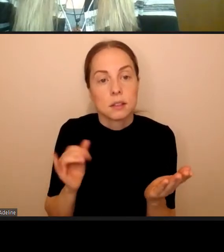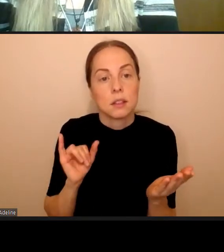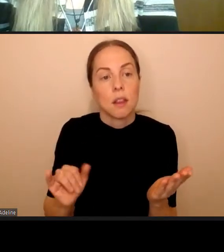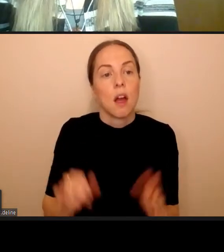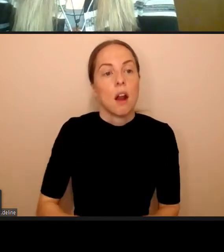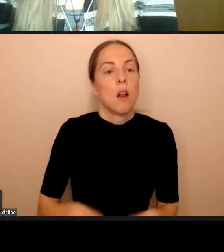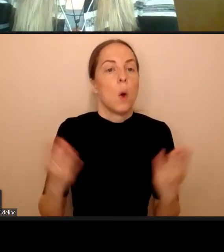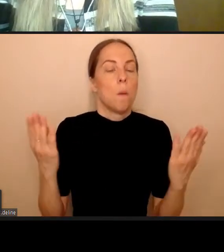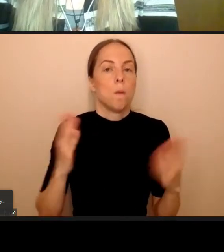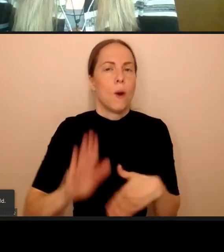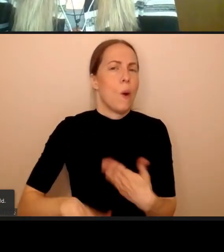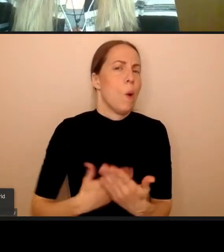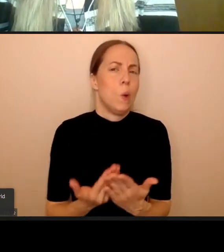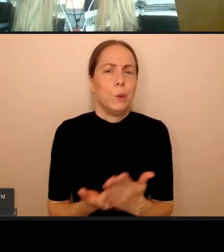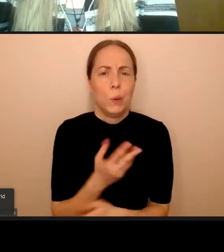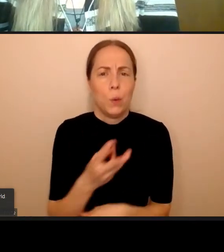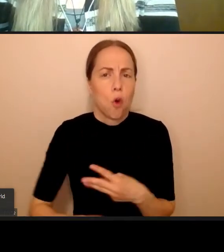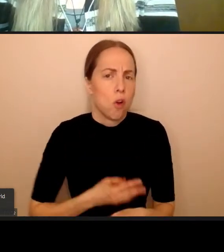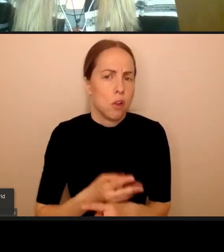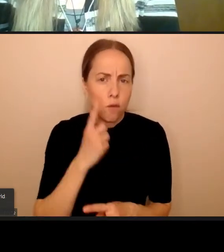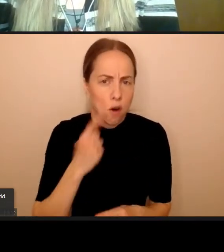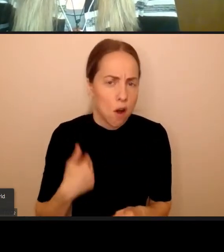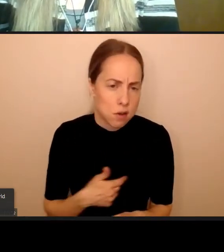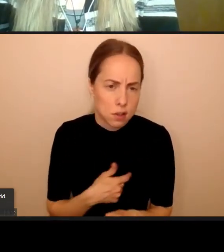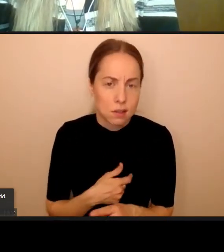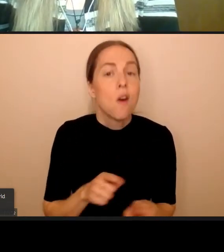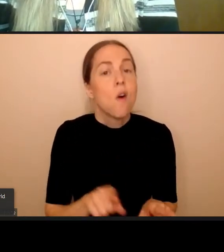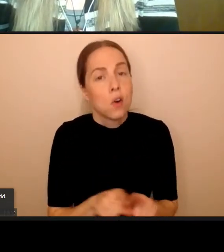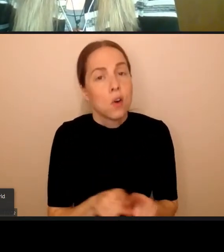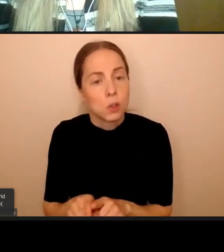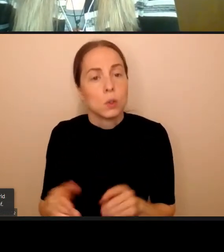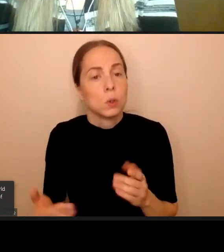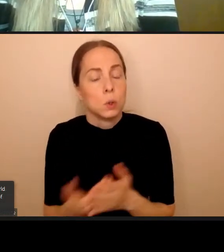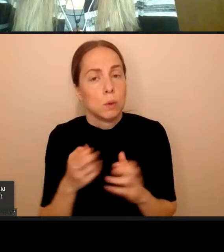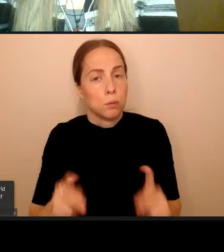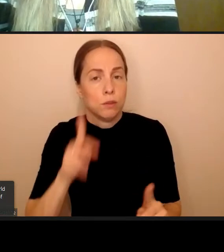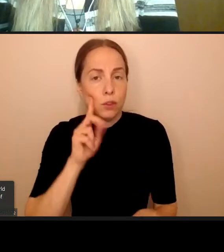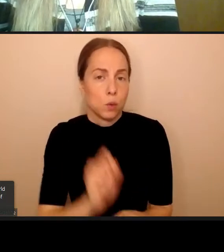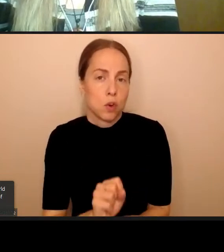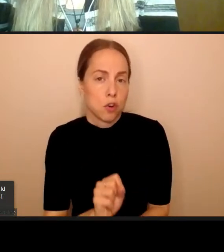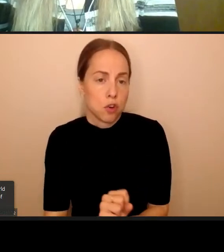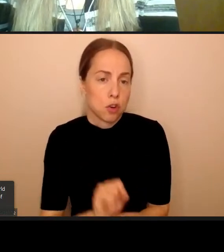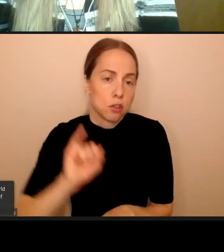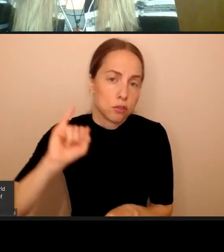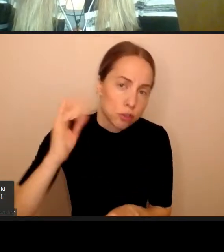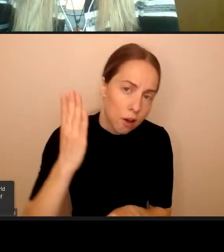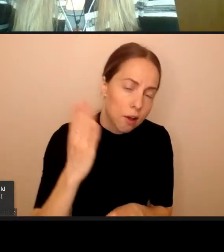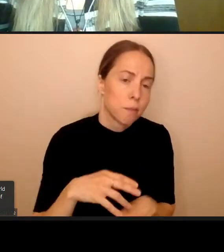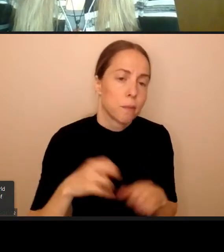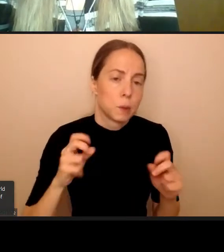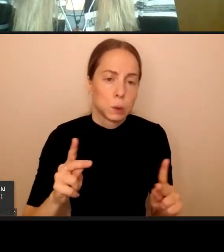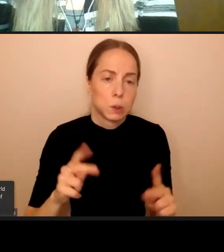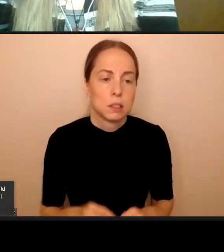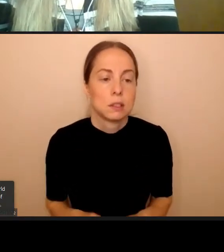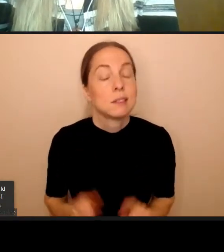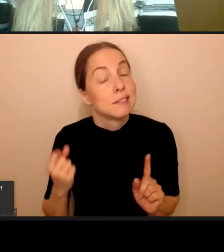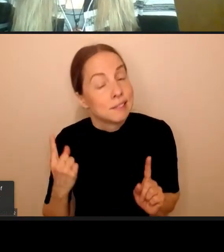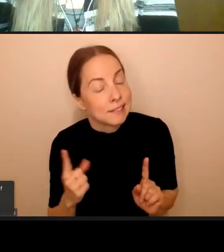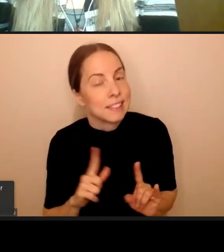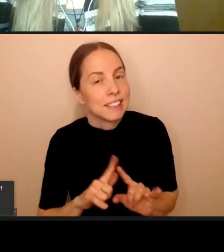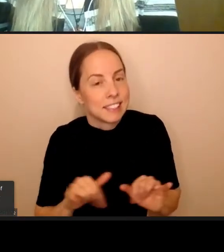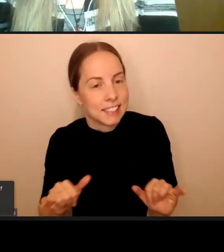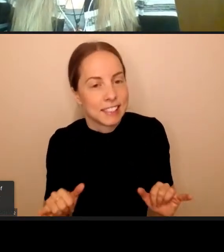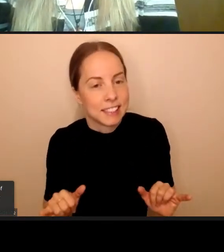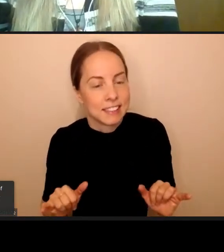up a whole new world for us, and also a whole new opportunities of work and job opportunities. But at the same time,